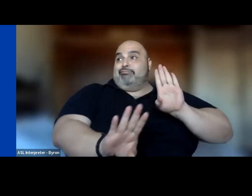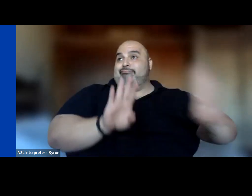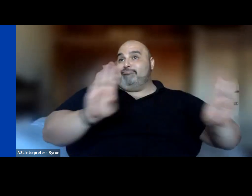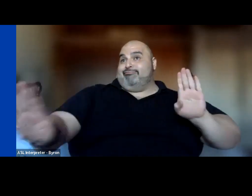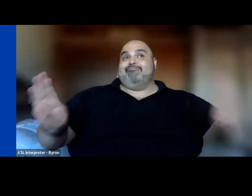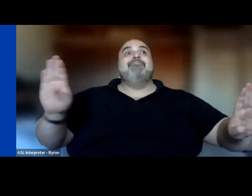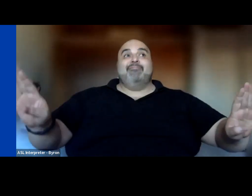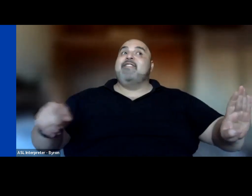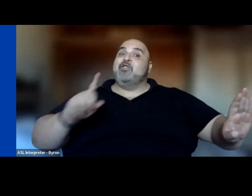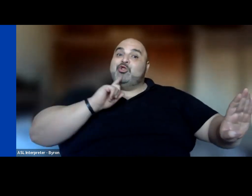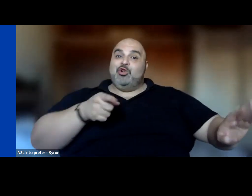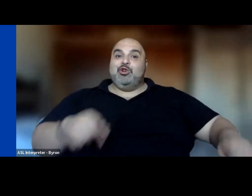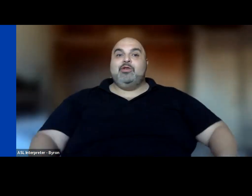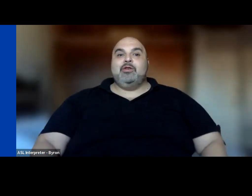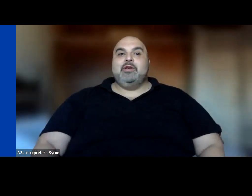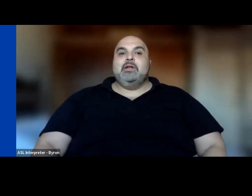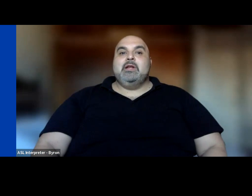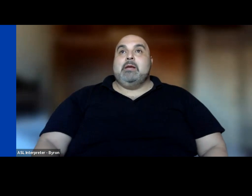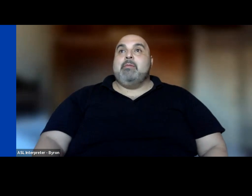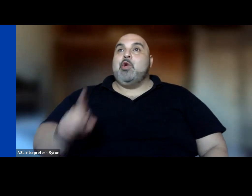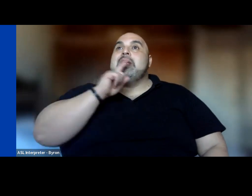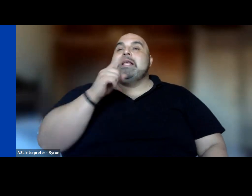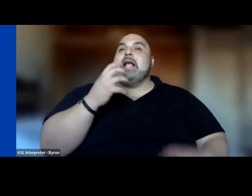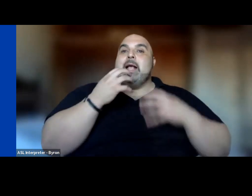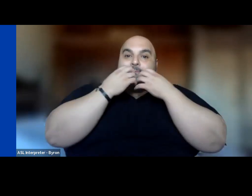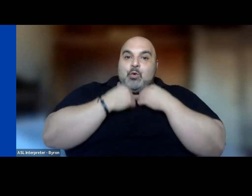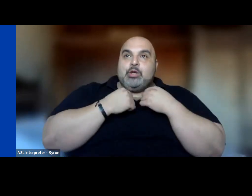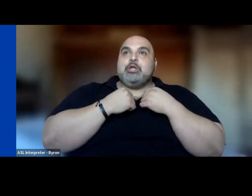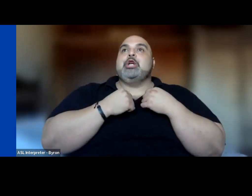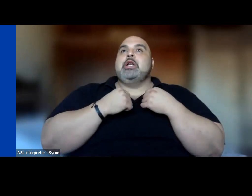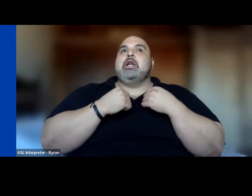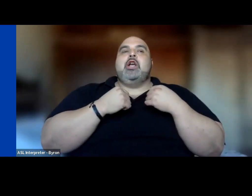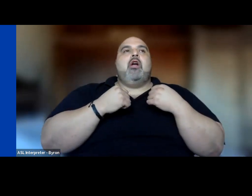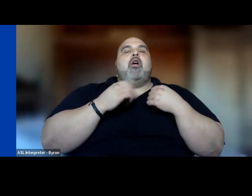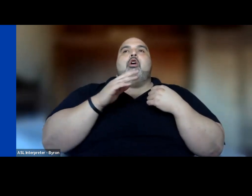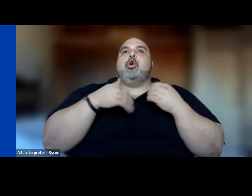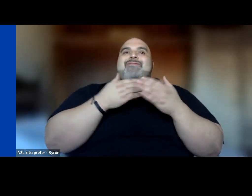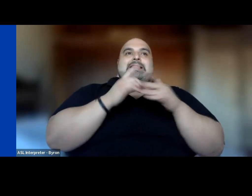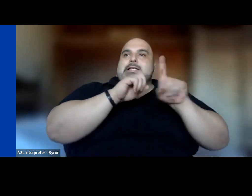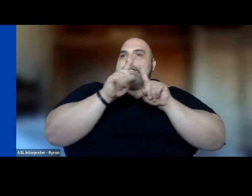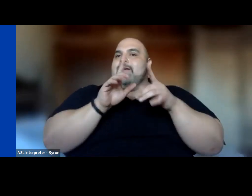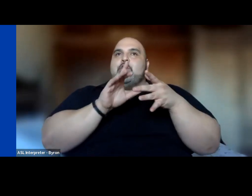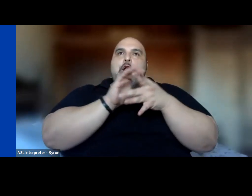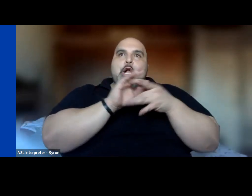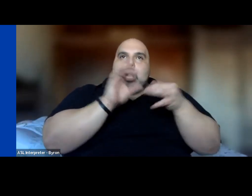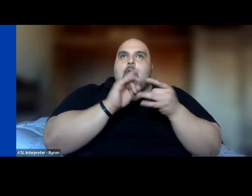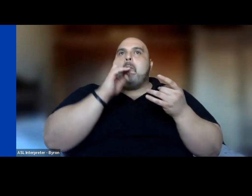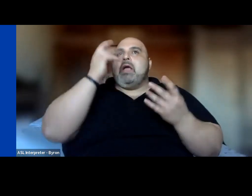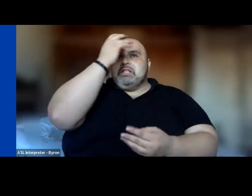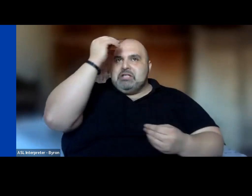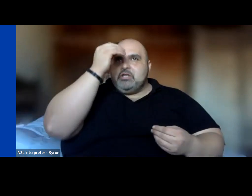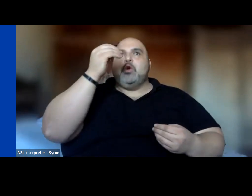sure. But certainly appreciate the range of important comments and considerations given to this